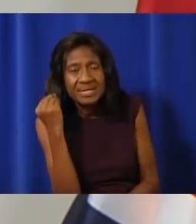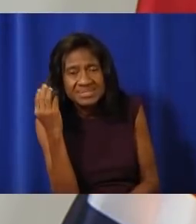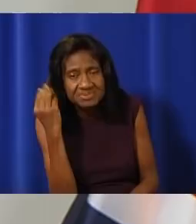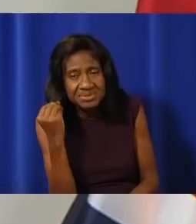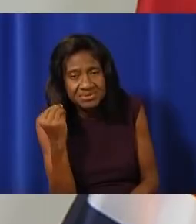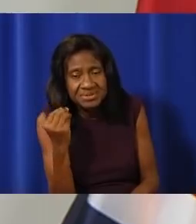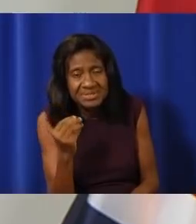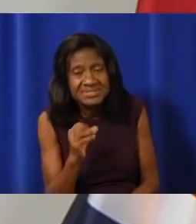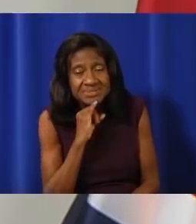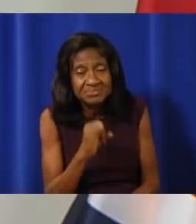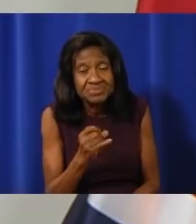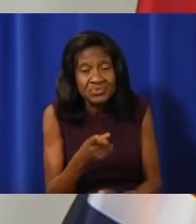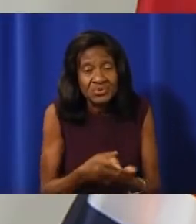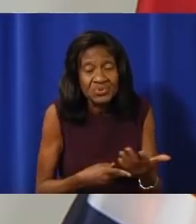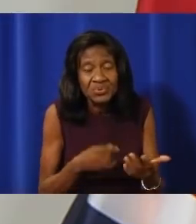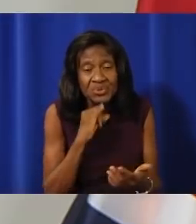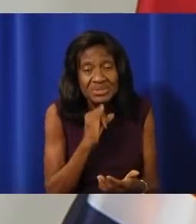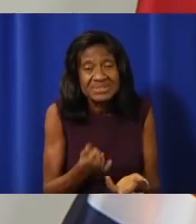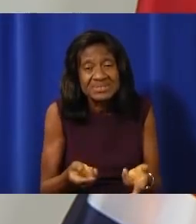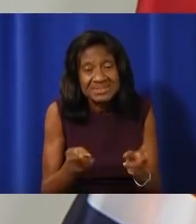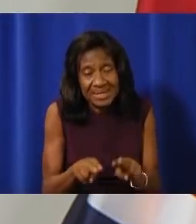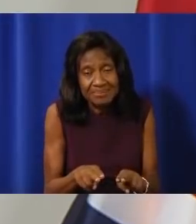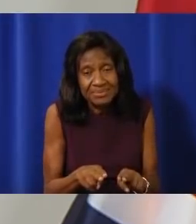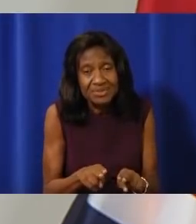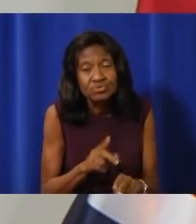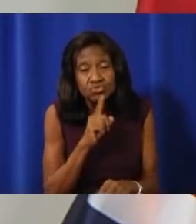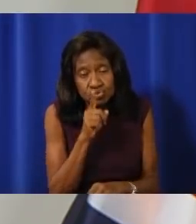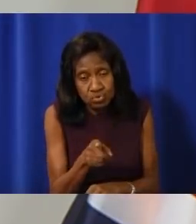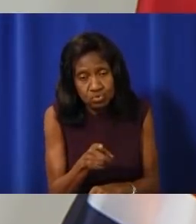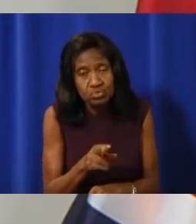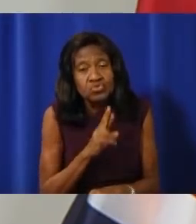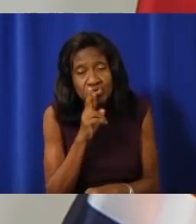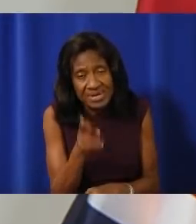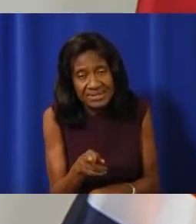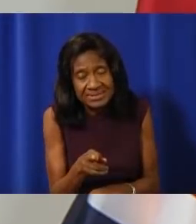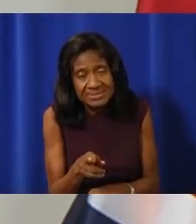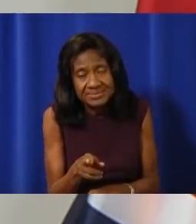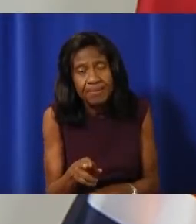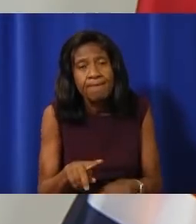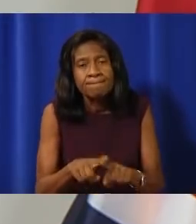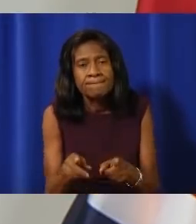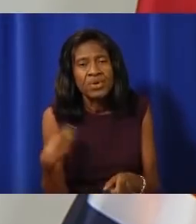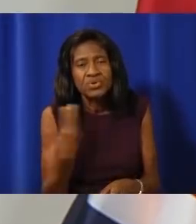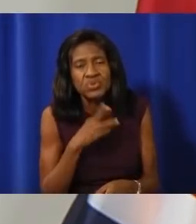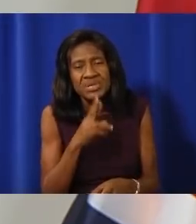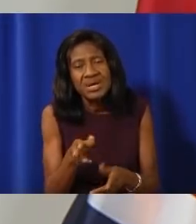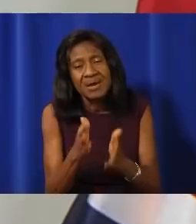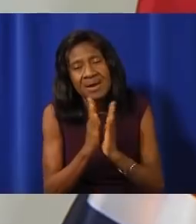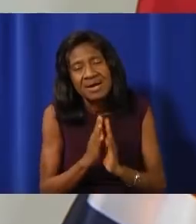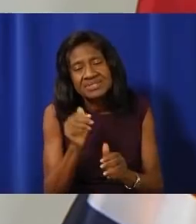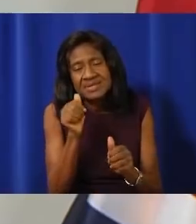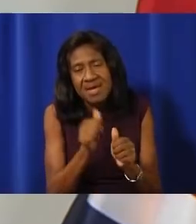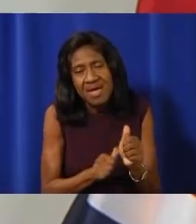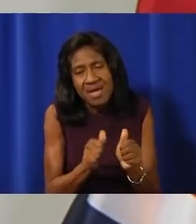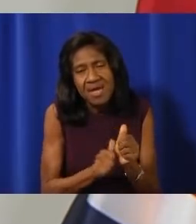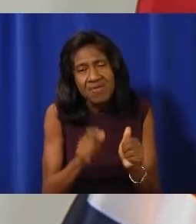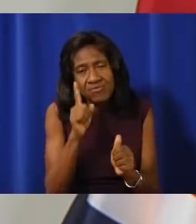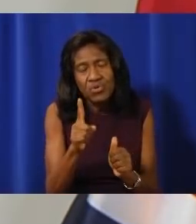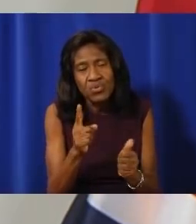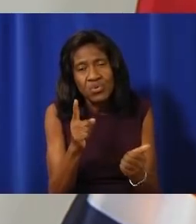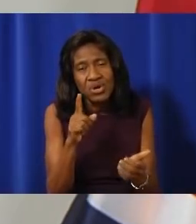reality. But what we are humbly asking each and every one of you to do this evening is to take